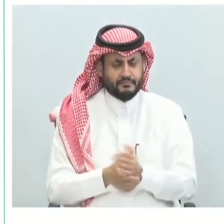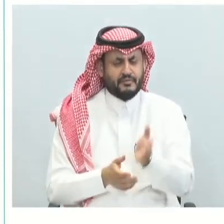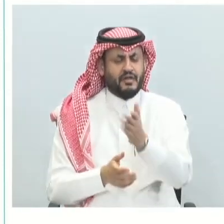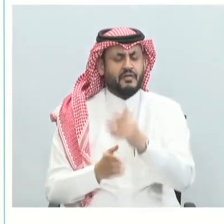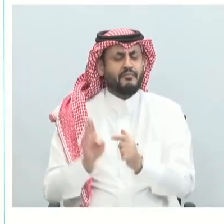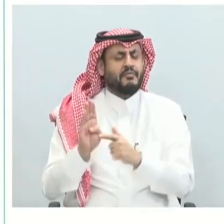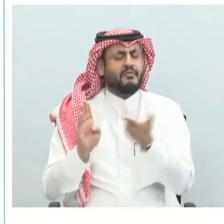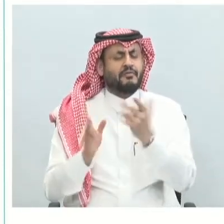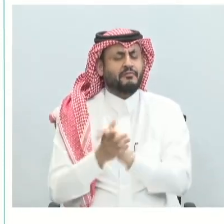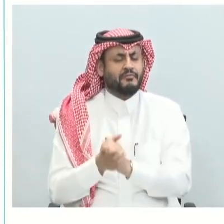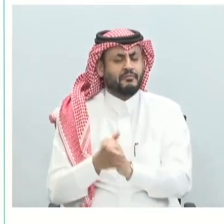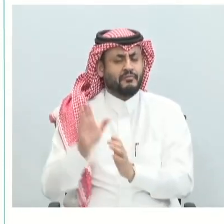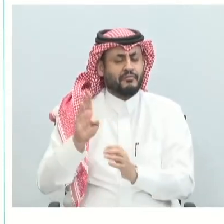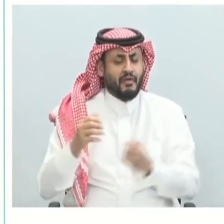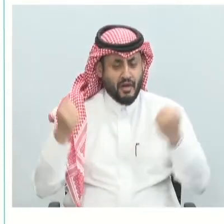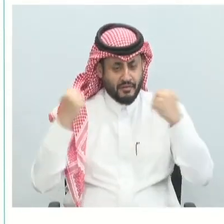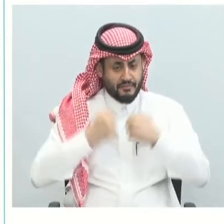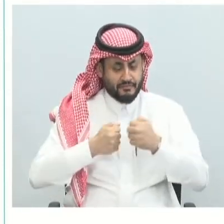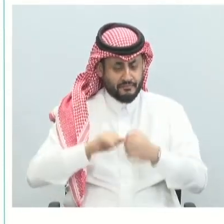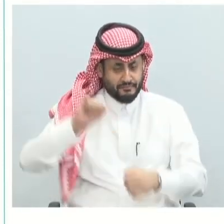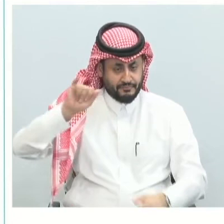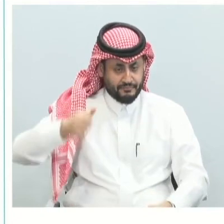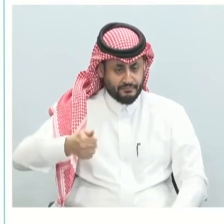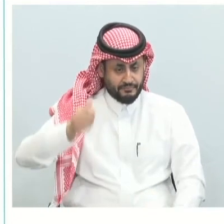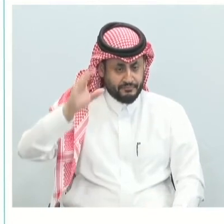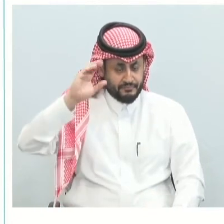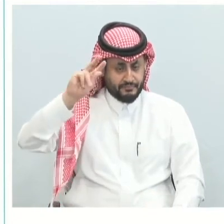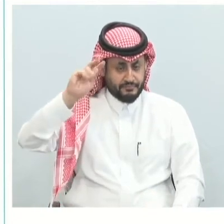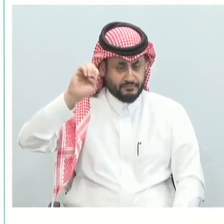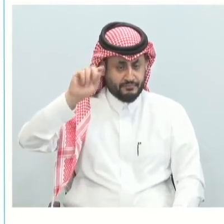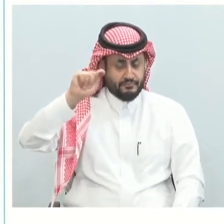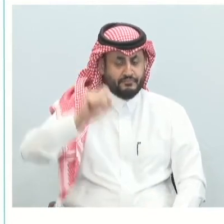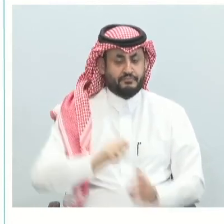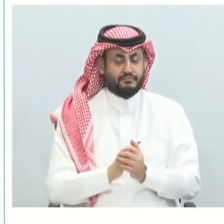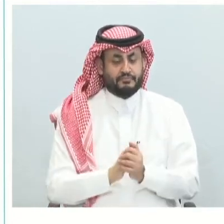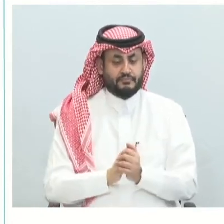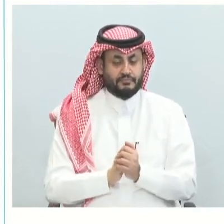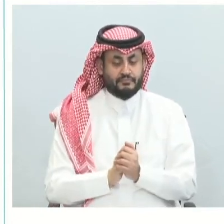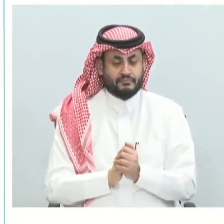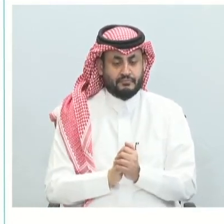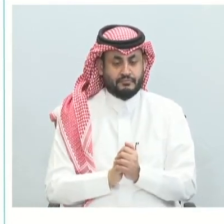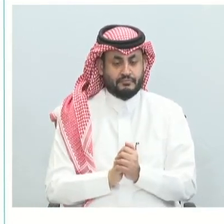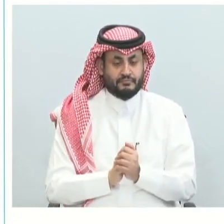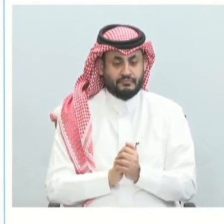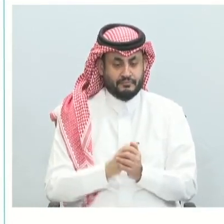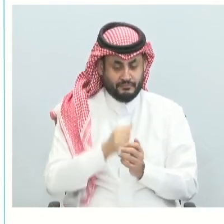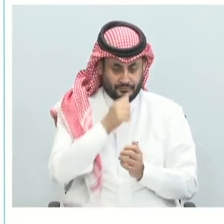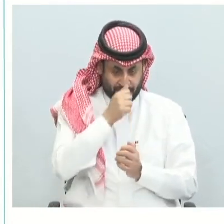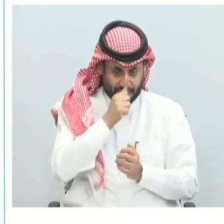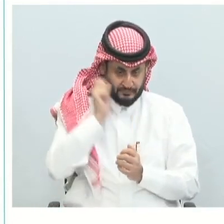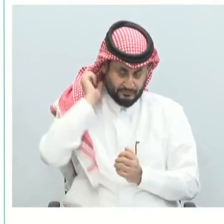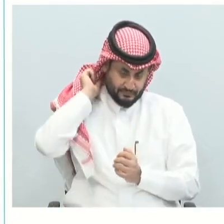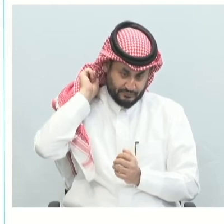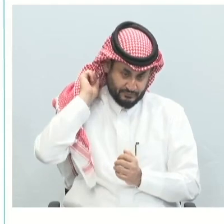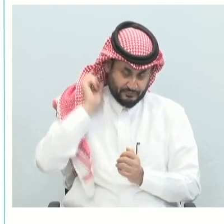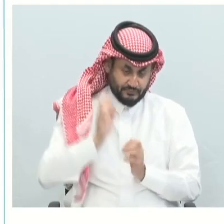Can you tell me what is this? This is a jacket. Excellent. And also we can say a coat. A coat.